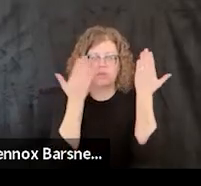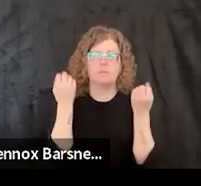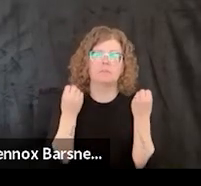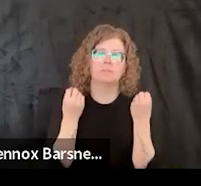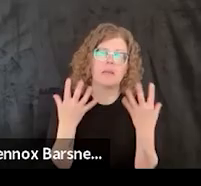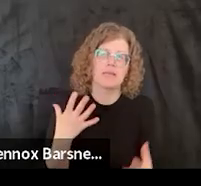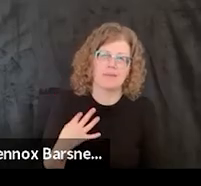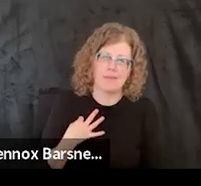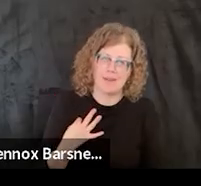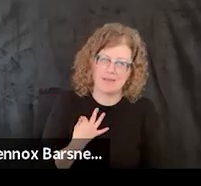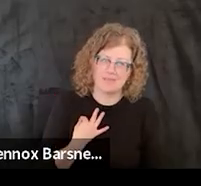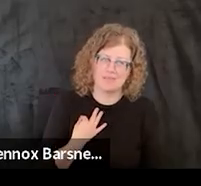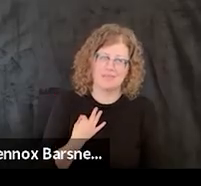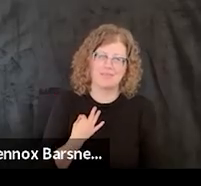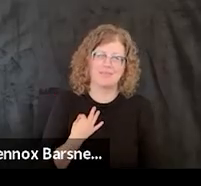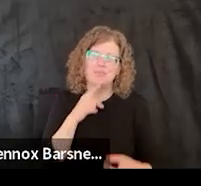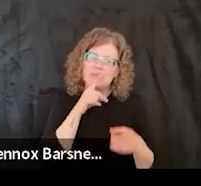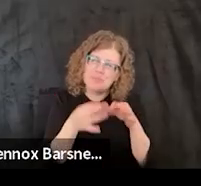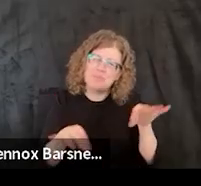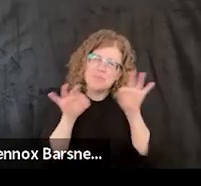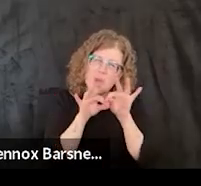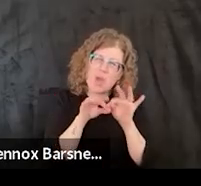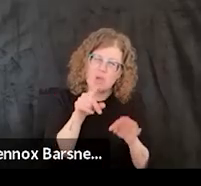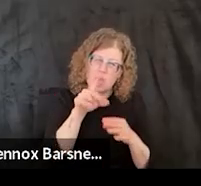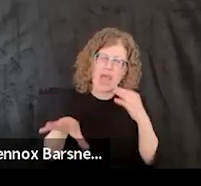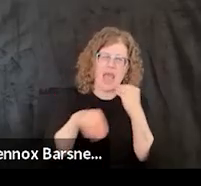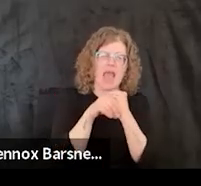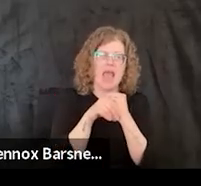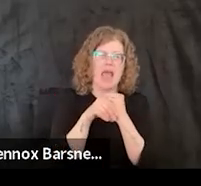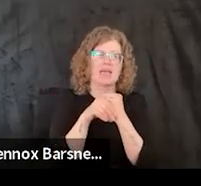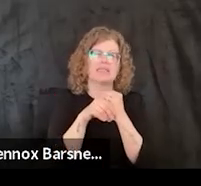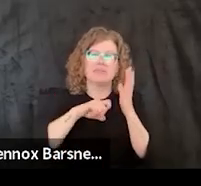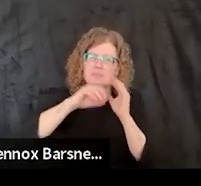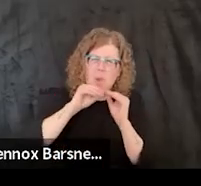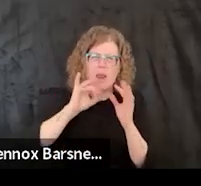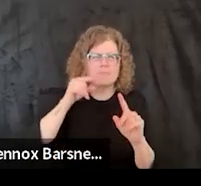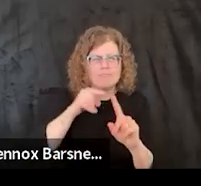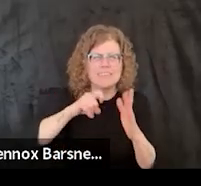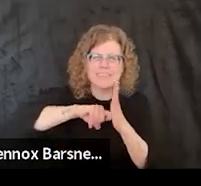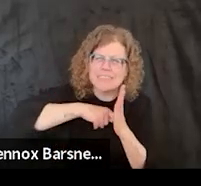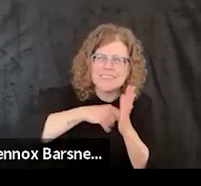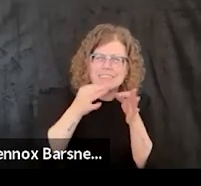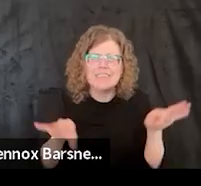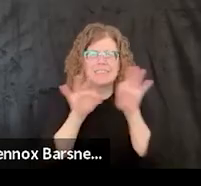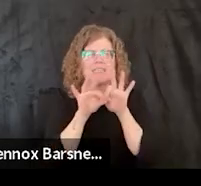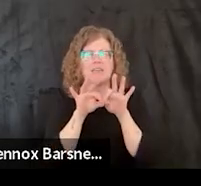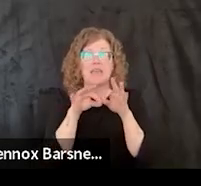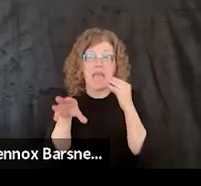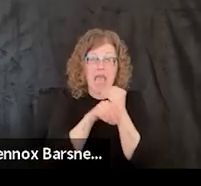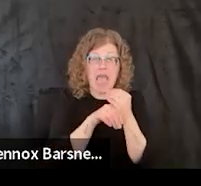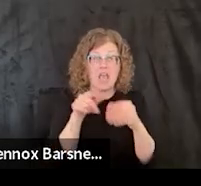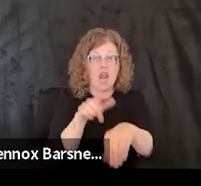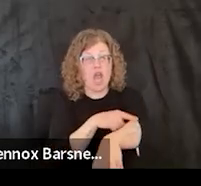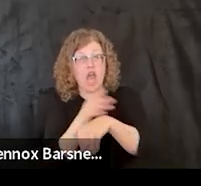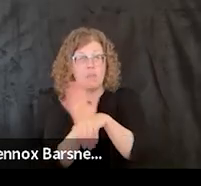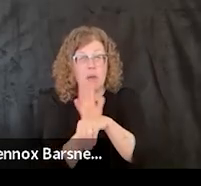most important elements of what you're sharing. For example, if a long video is included, direct assessors to the most important 3 minutes